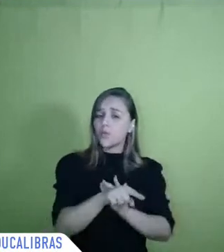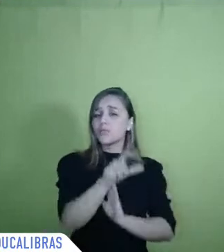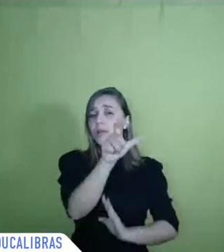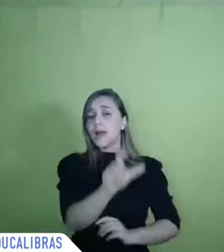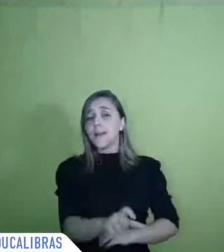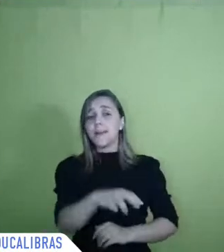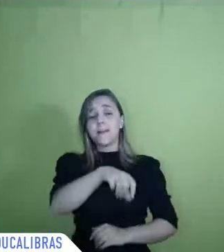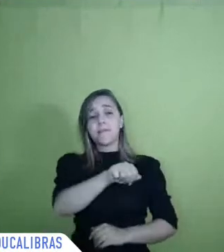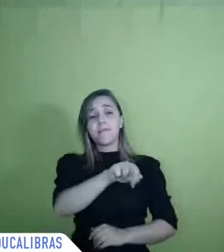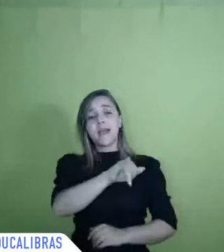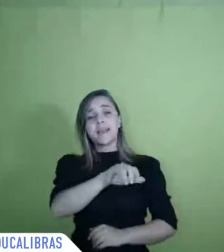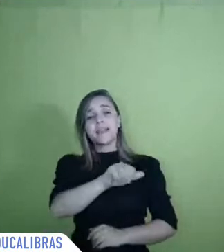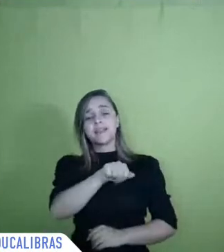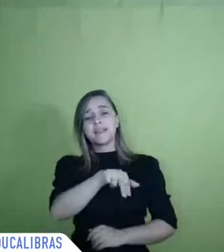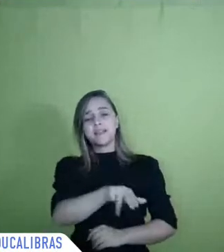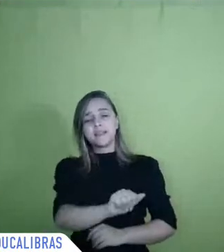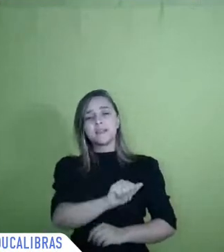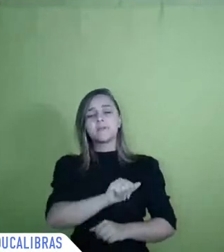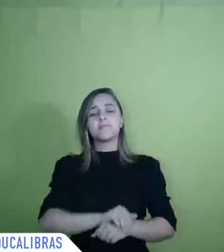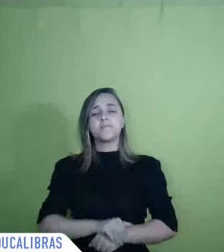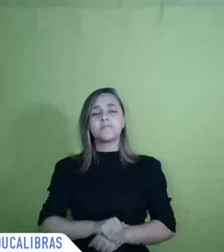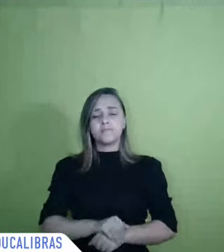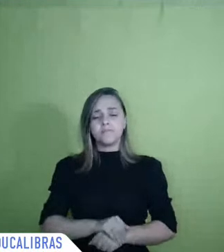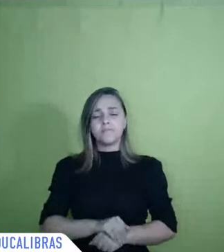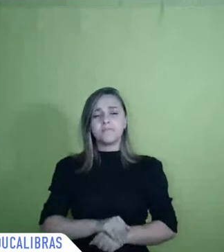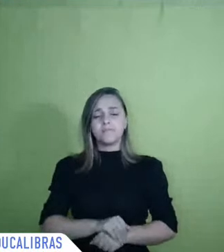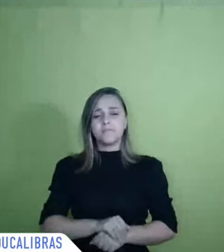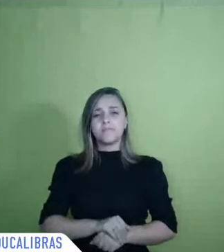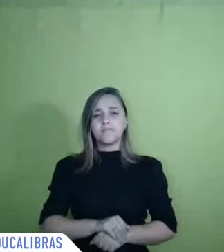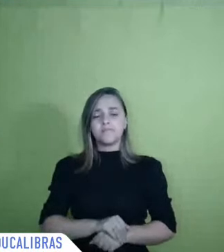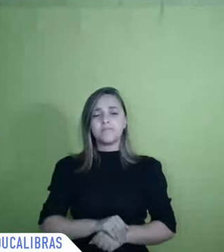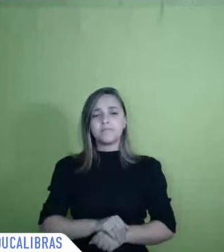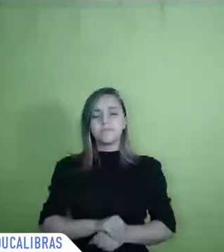I have one question for Mariana now.